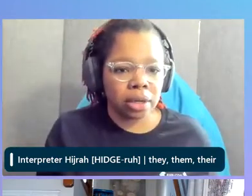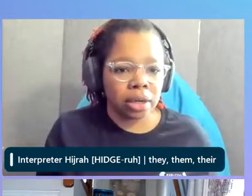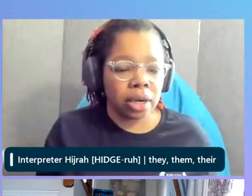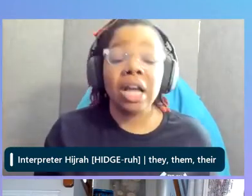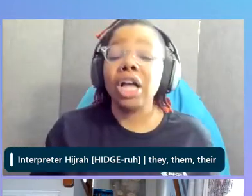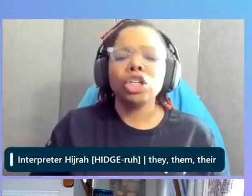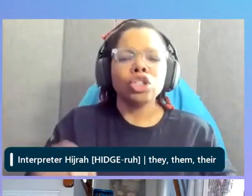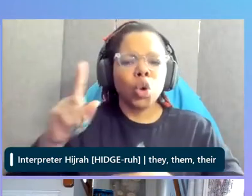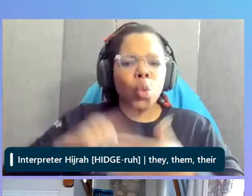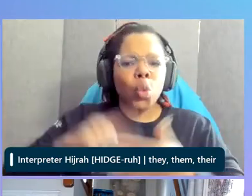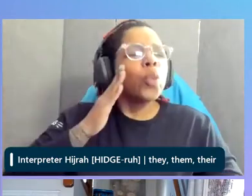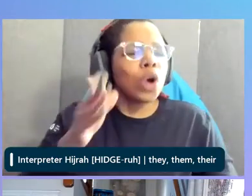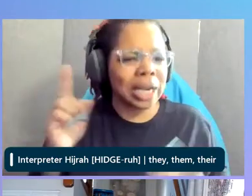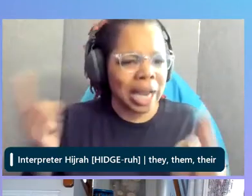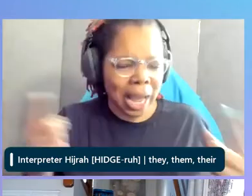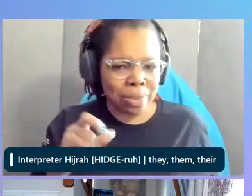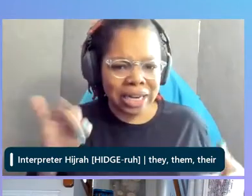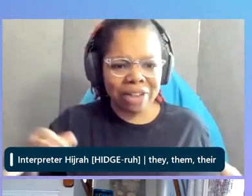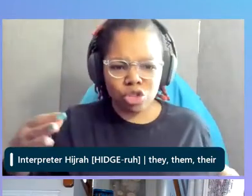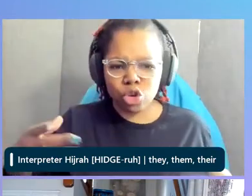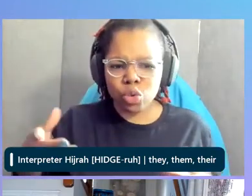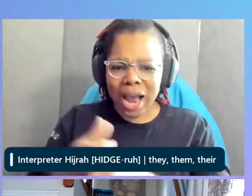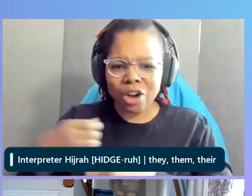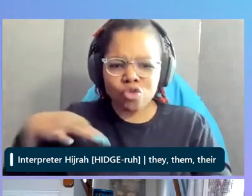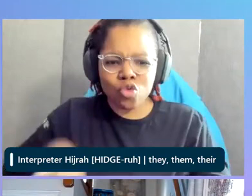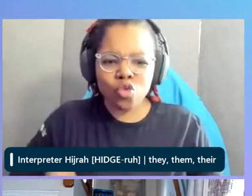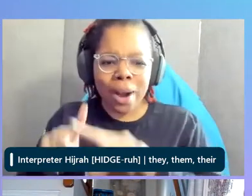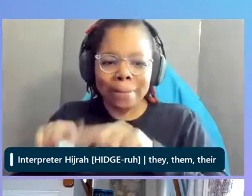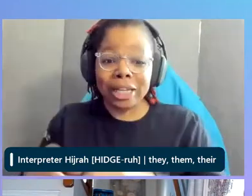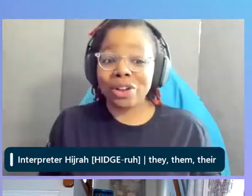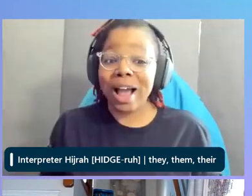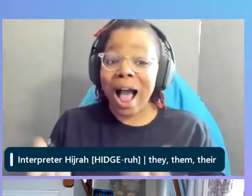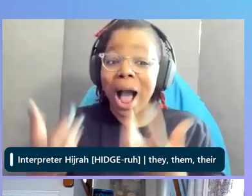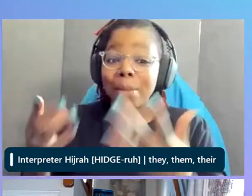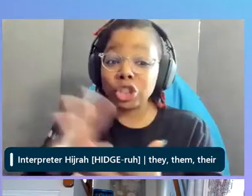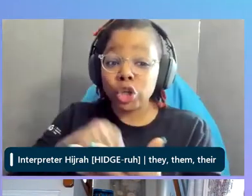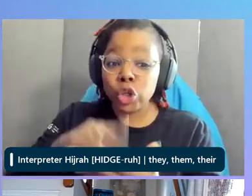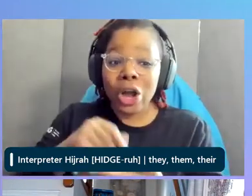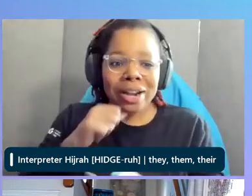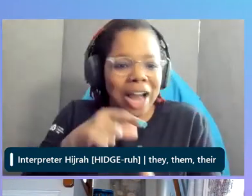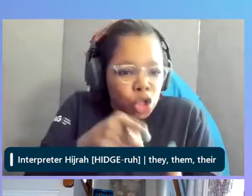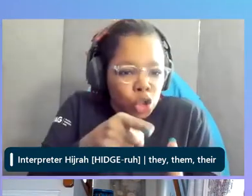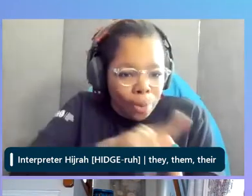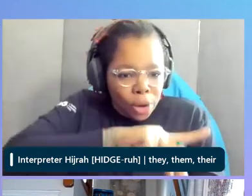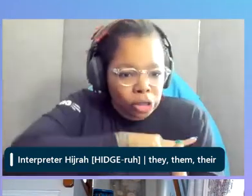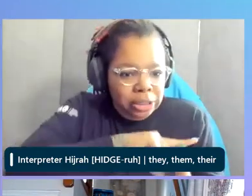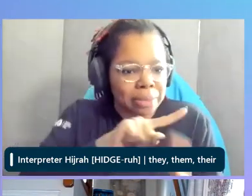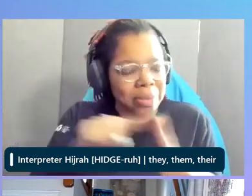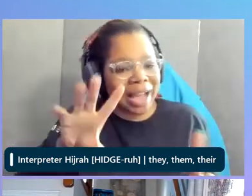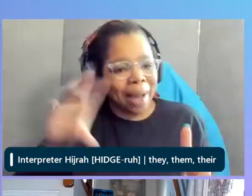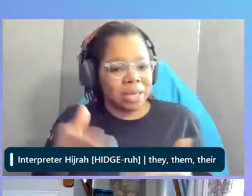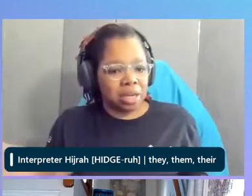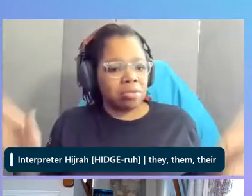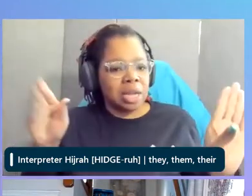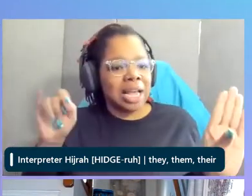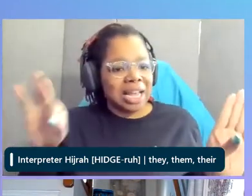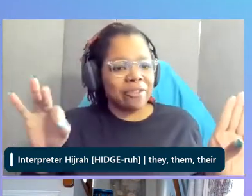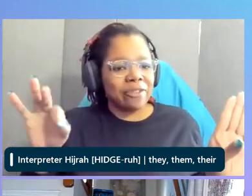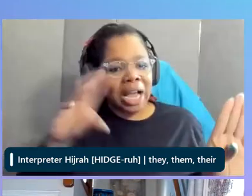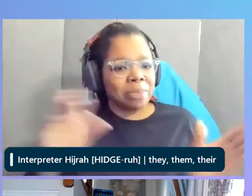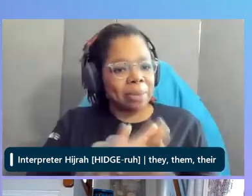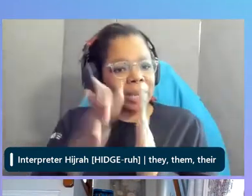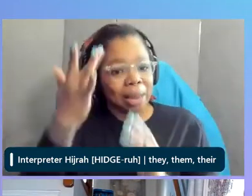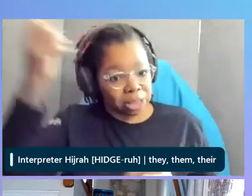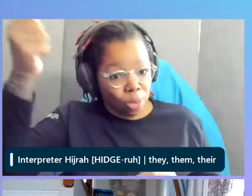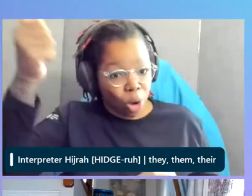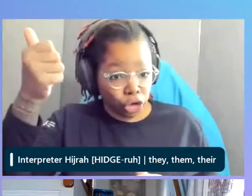So what would happen if you got rewarded based on how much you learned? And not just you personally, but the company as a whole. If the company got smarter, right, by the end